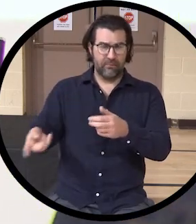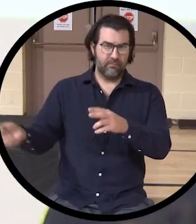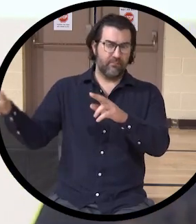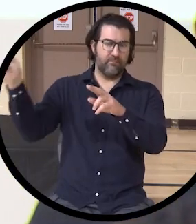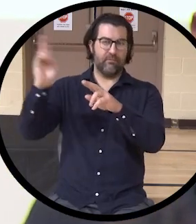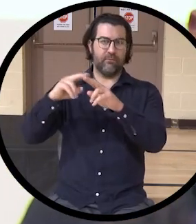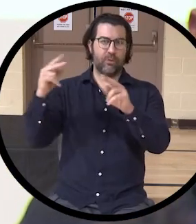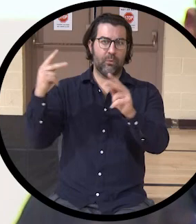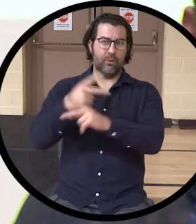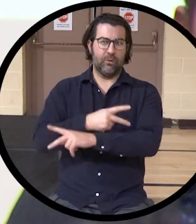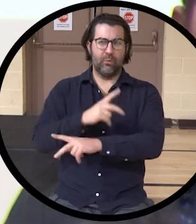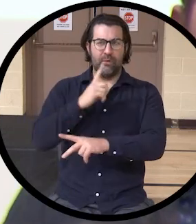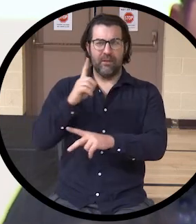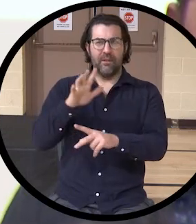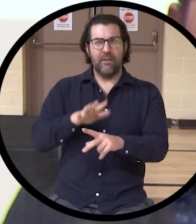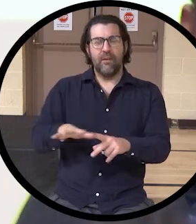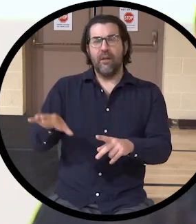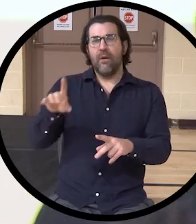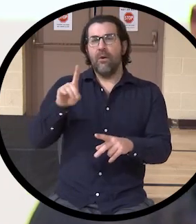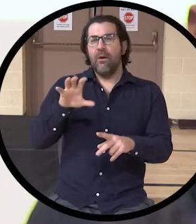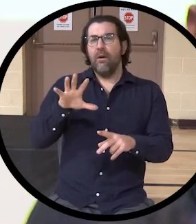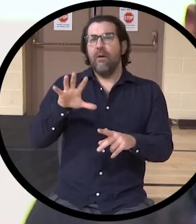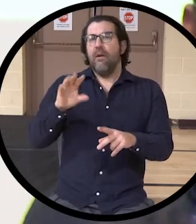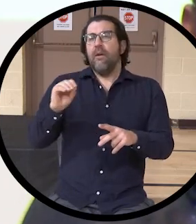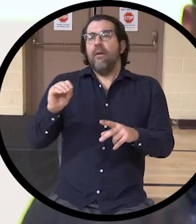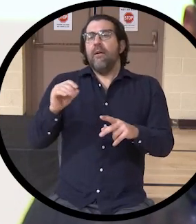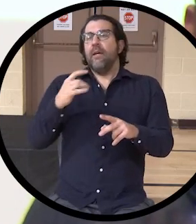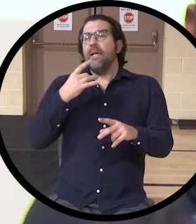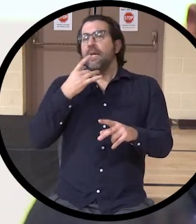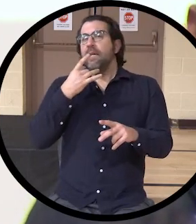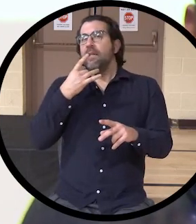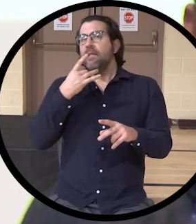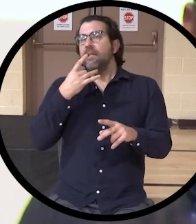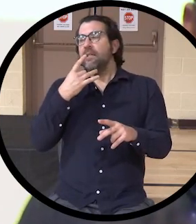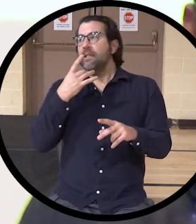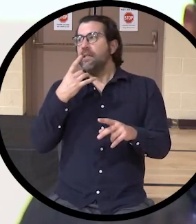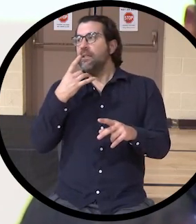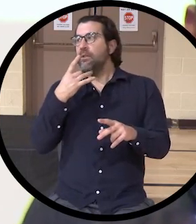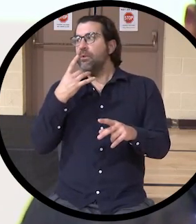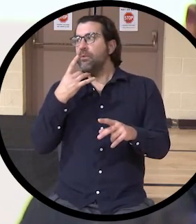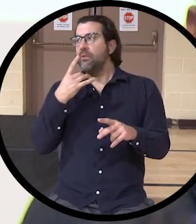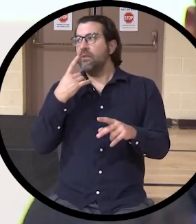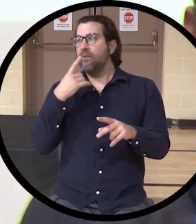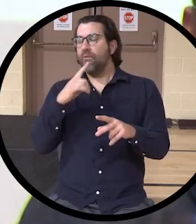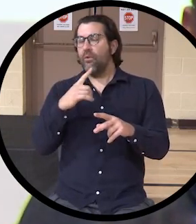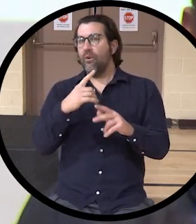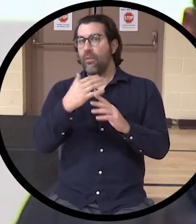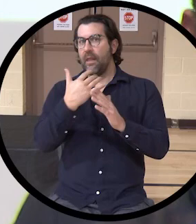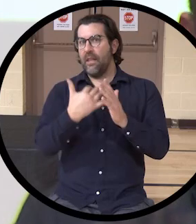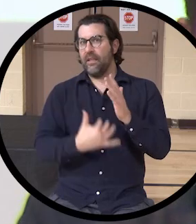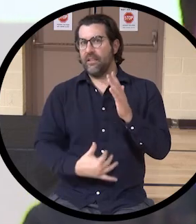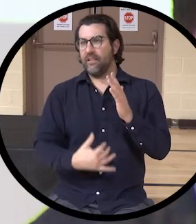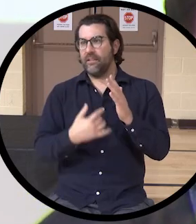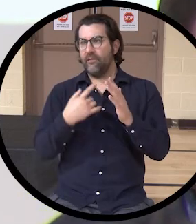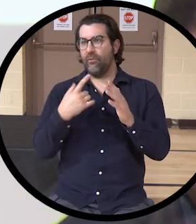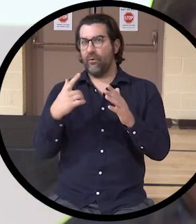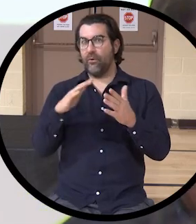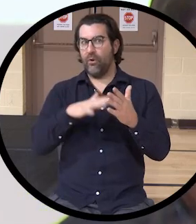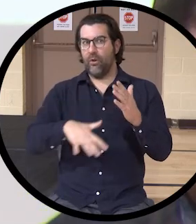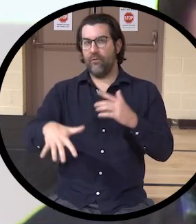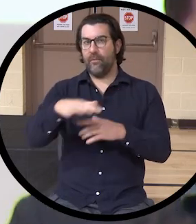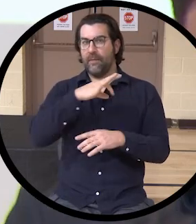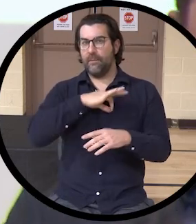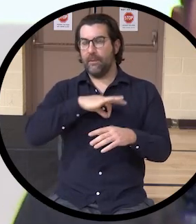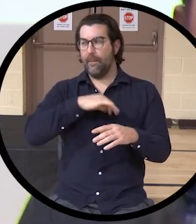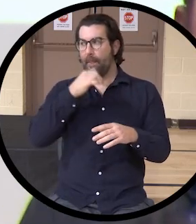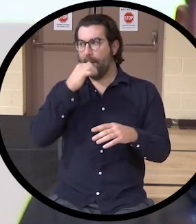We did look into it. There's about 150 signals on our list for upgrades in the city. This one, we